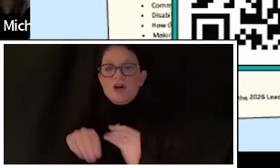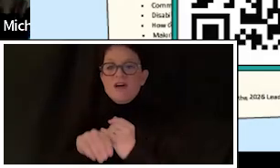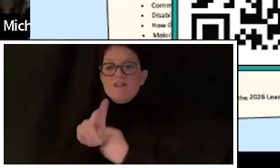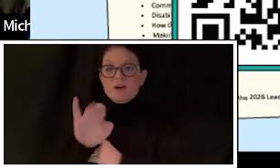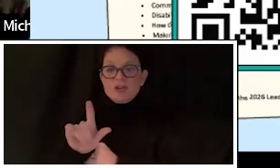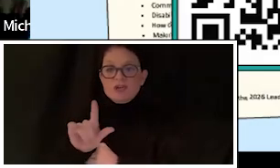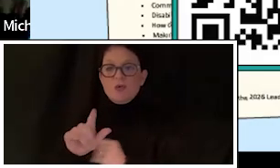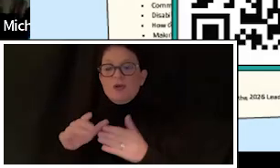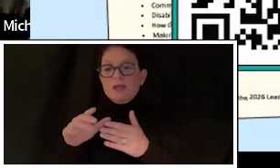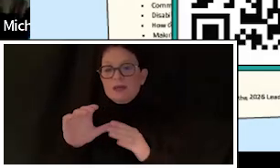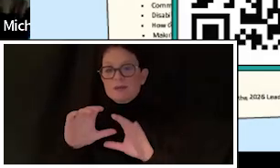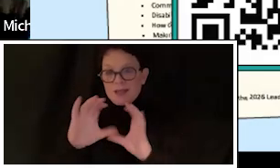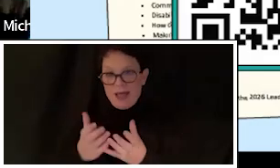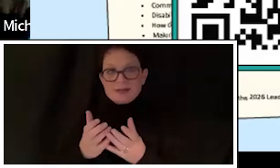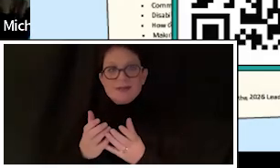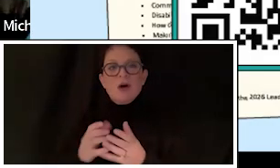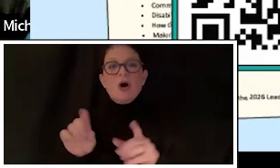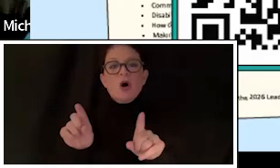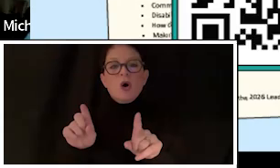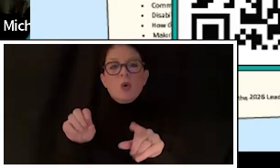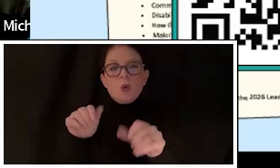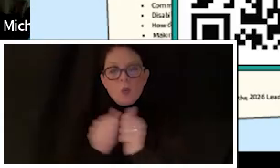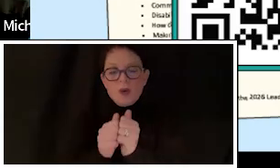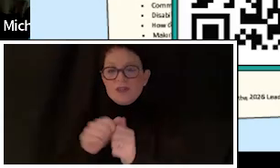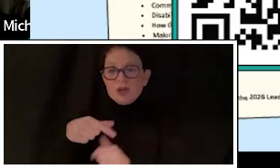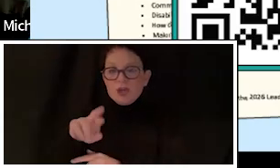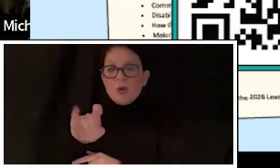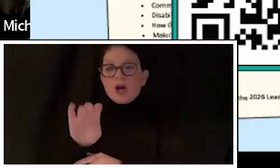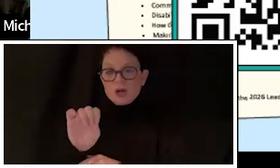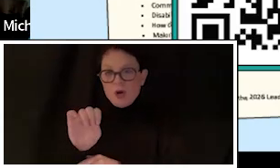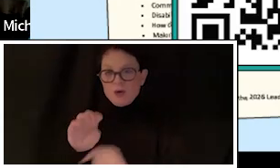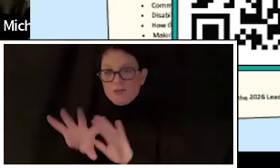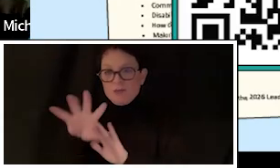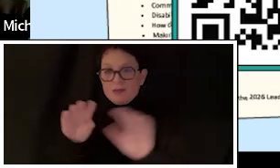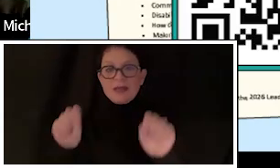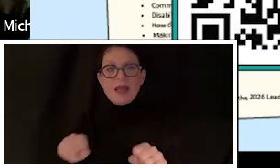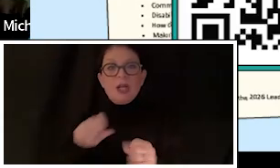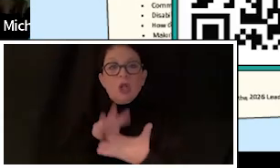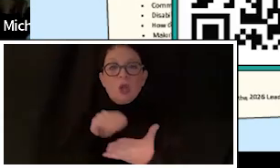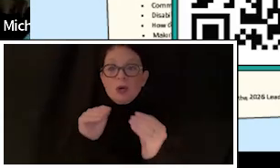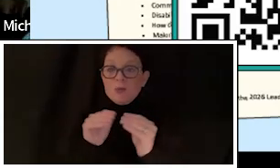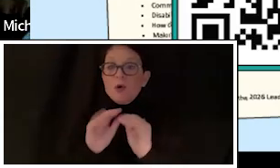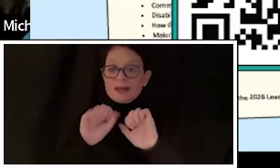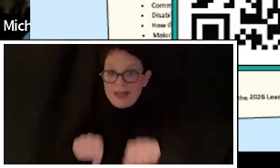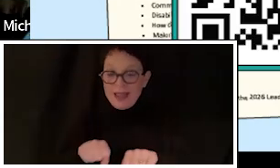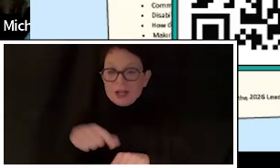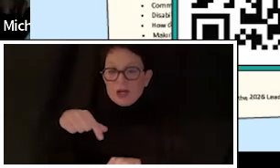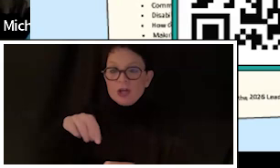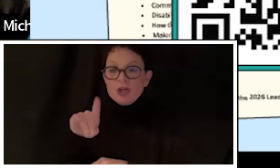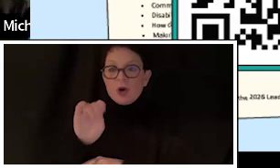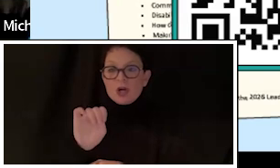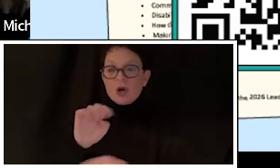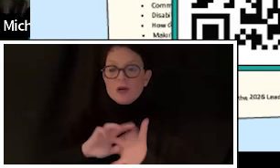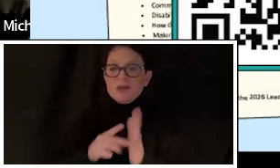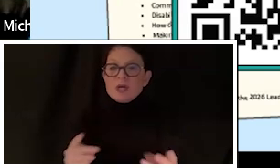series open house, also with a QR code. Find out more. The term QR code stands